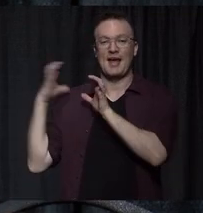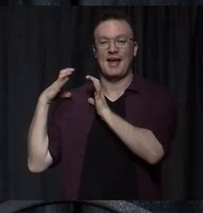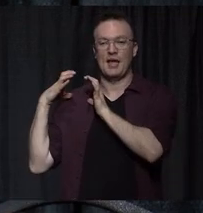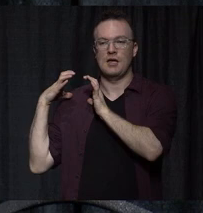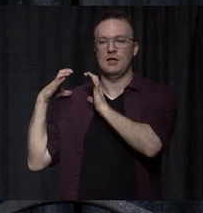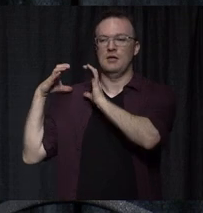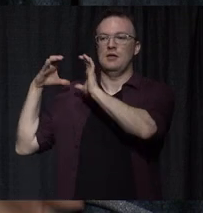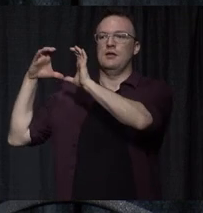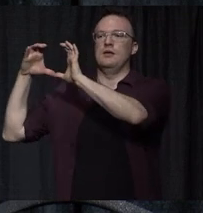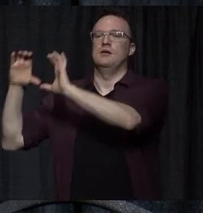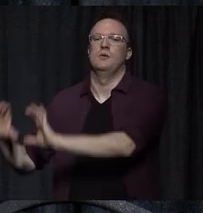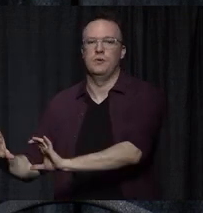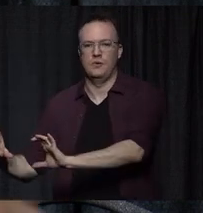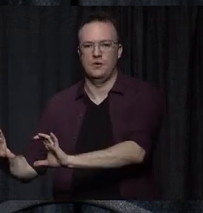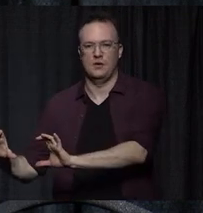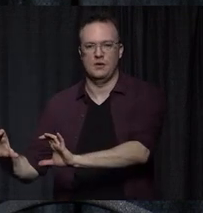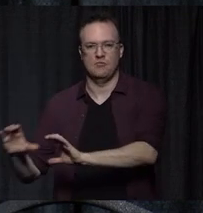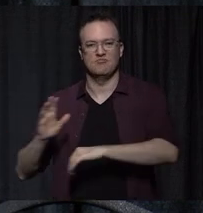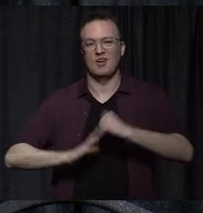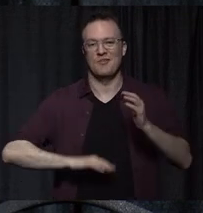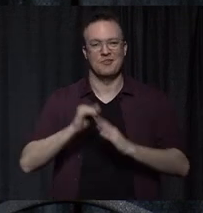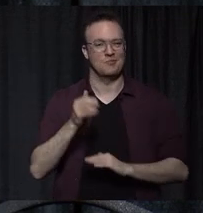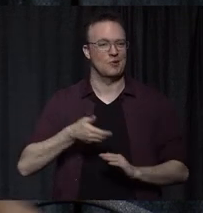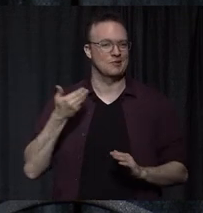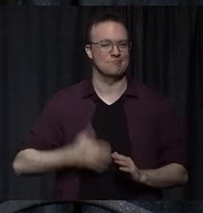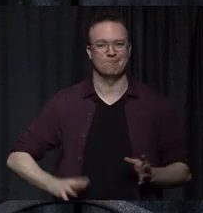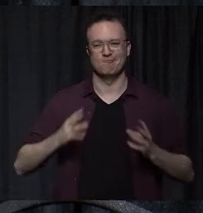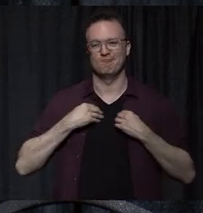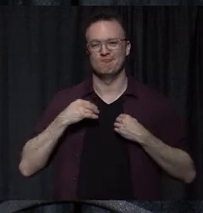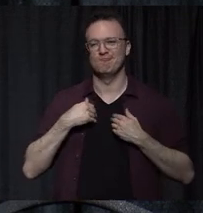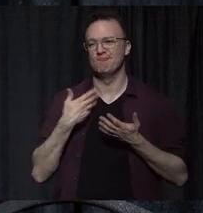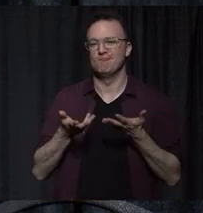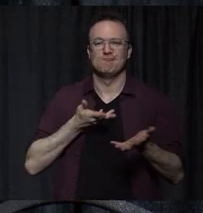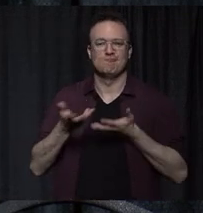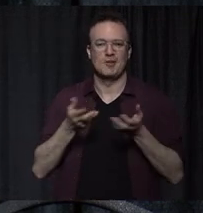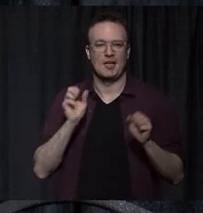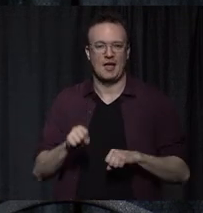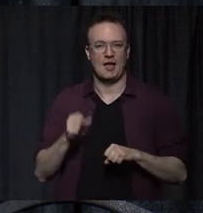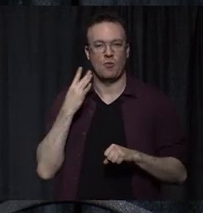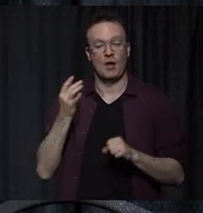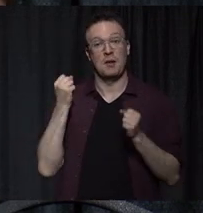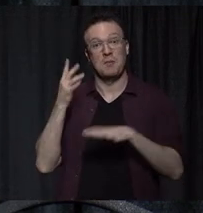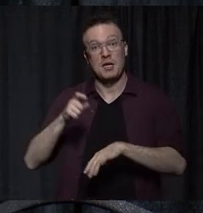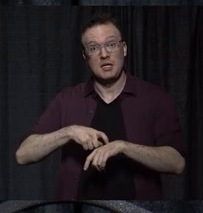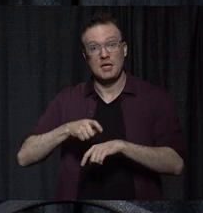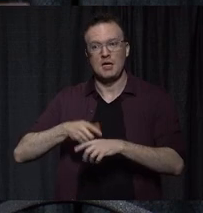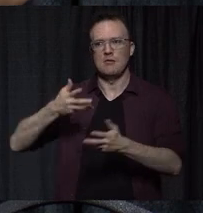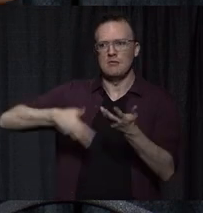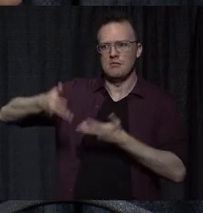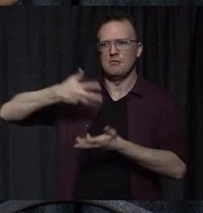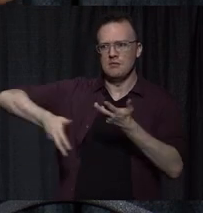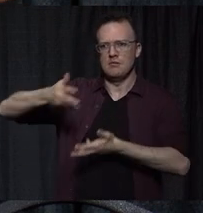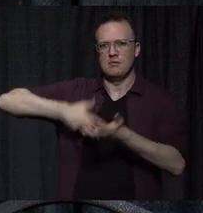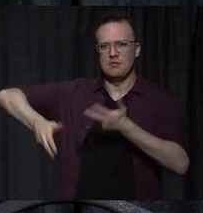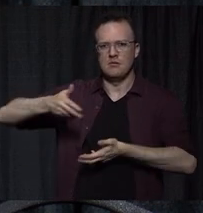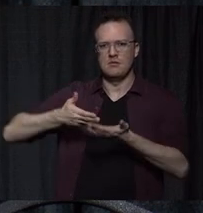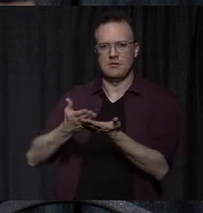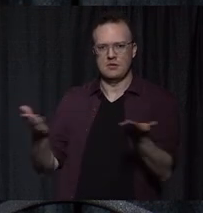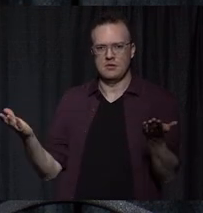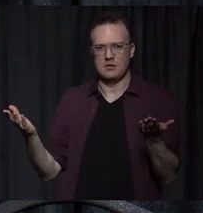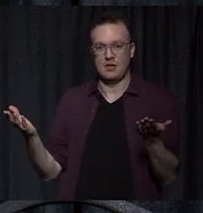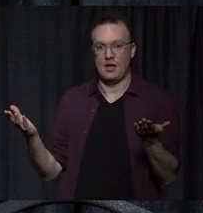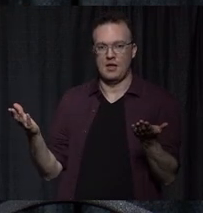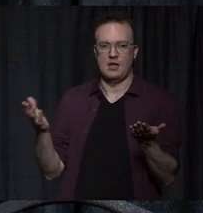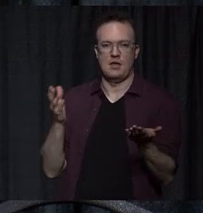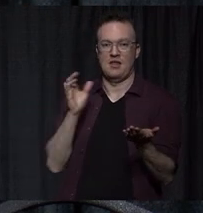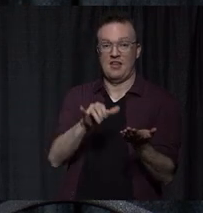burdens, and they can just be themselves, because they spend so much time in a space where that is